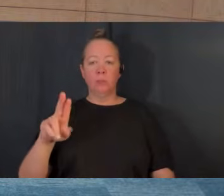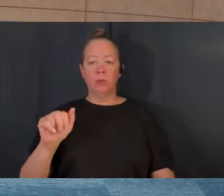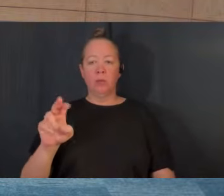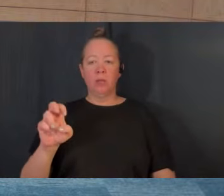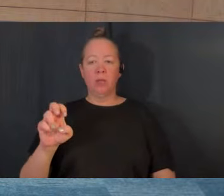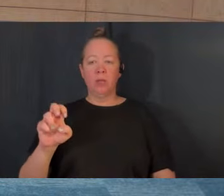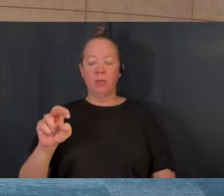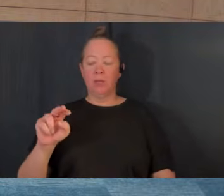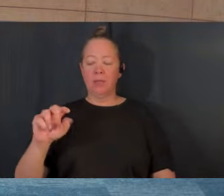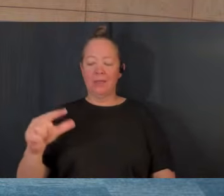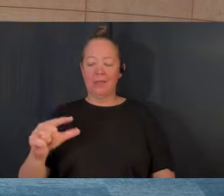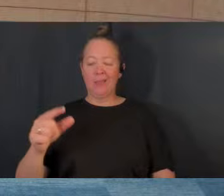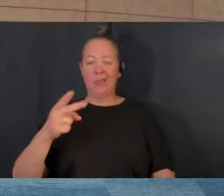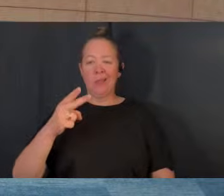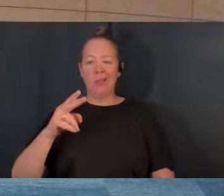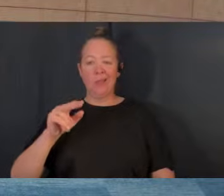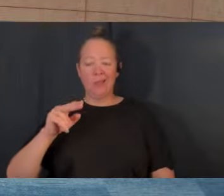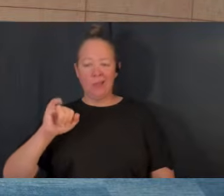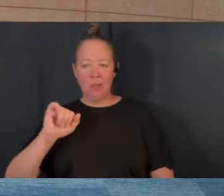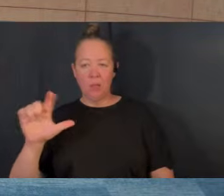addition.